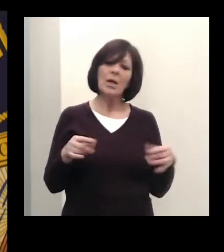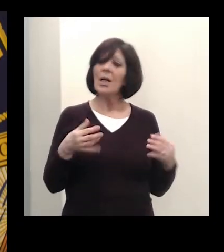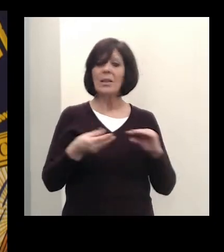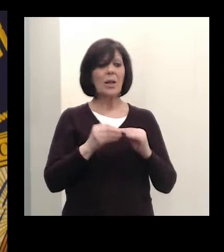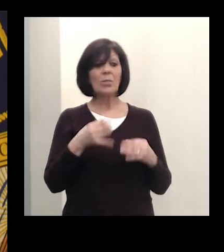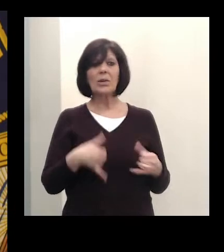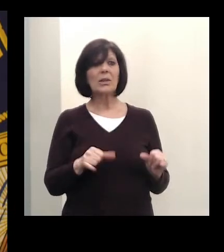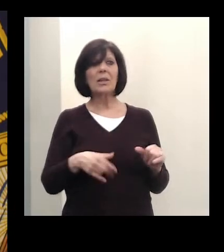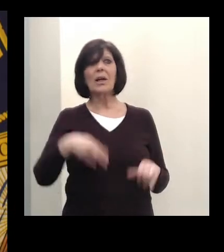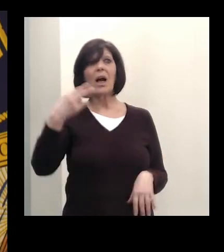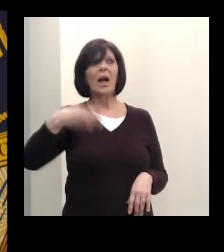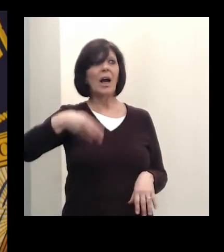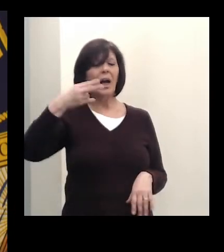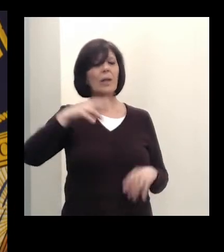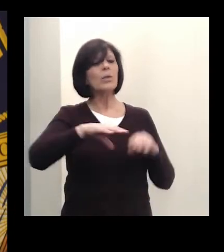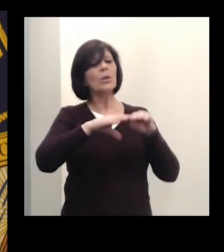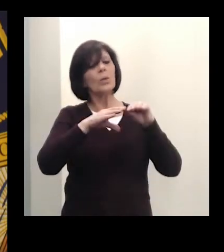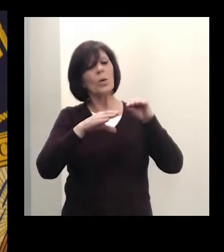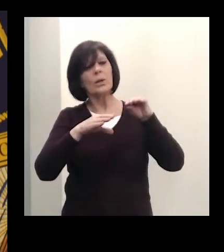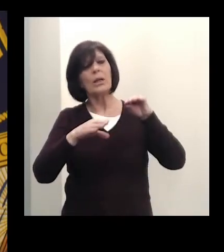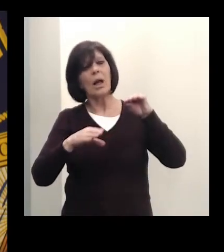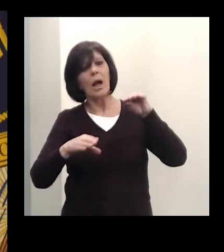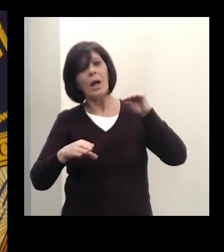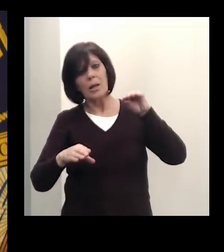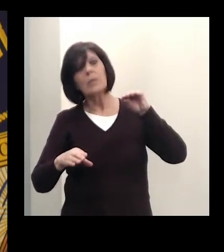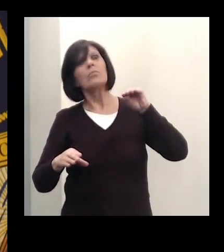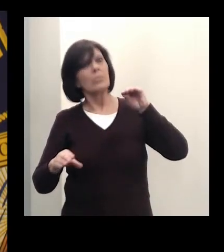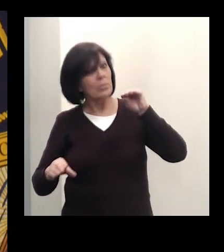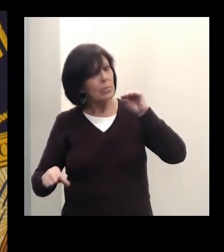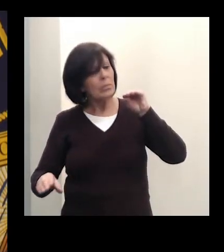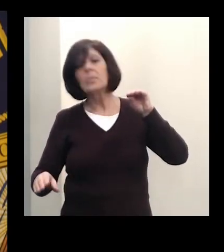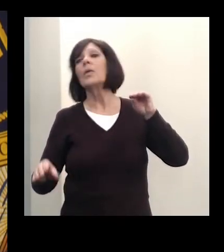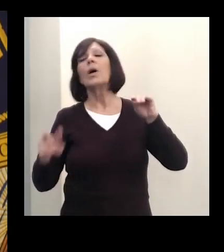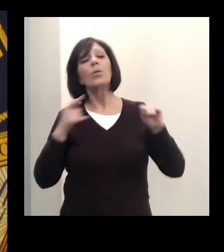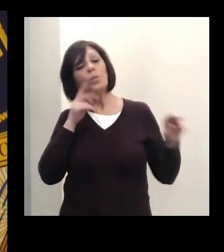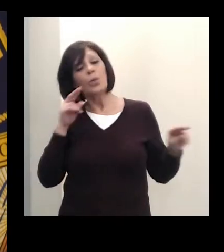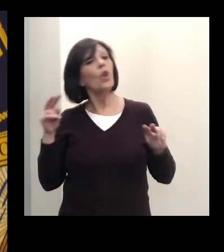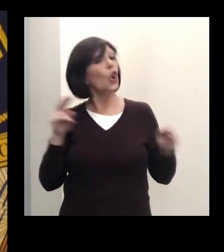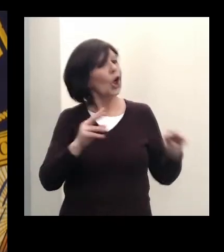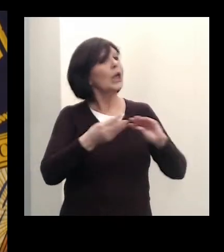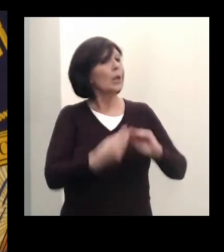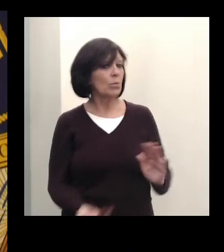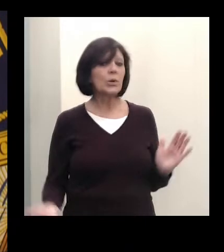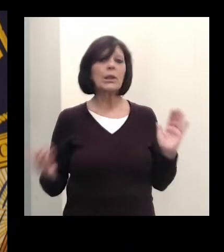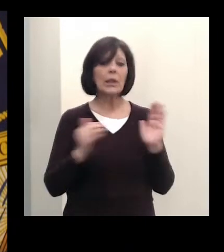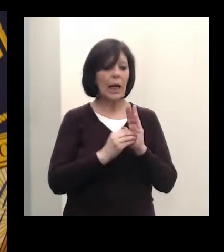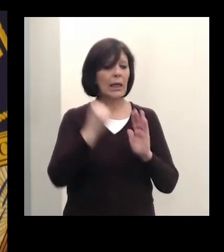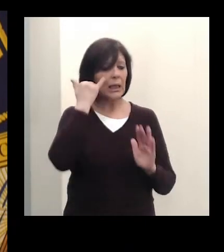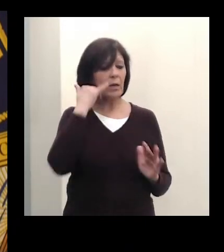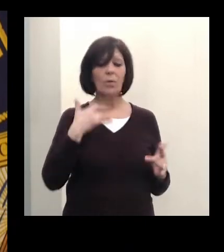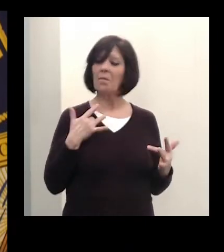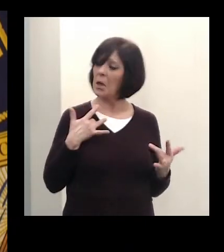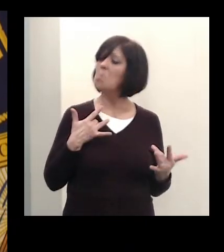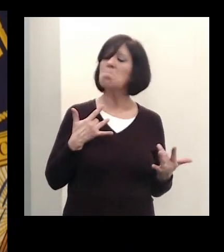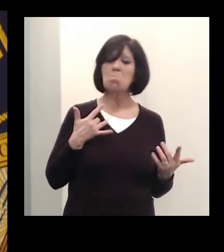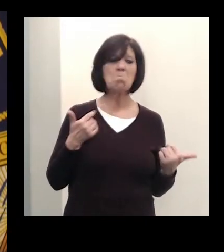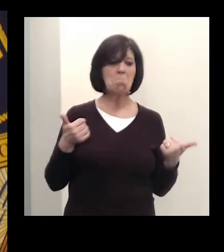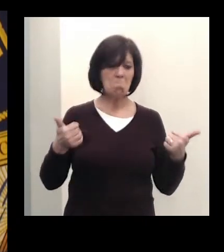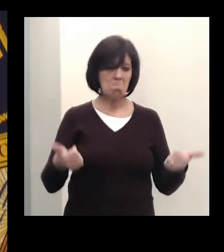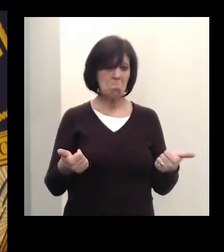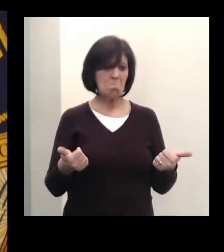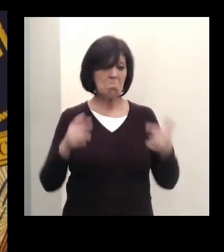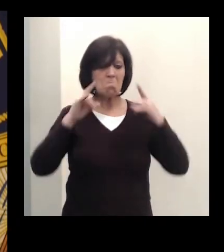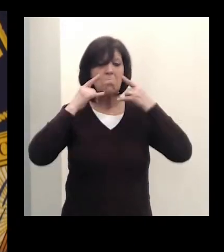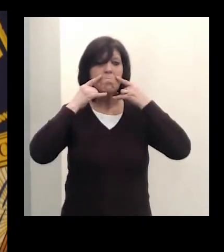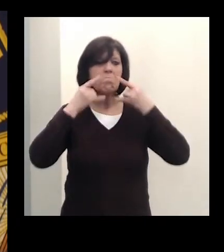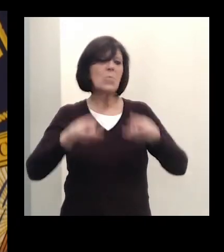those numbers go down and the hospitalizations go down, we'll relook at the numbers, and if we believe it's now safe to lift the mask mandate, we will do